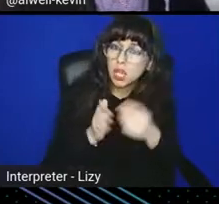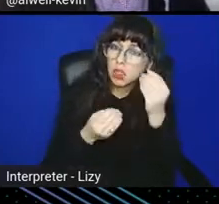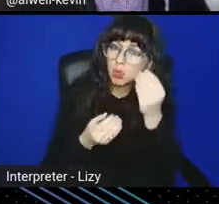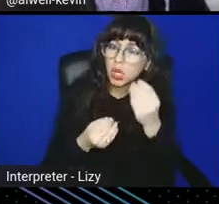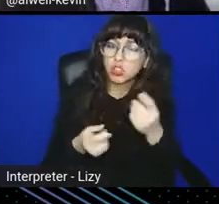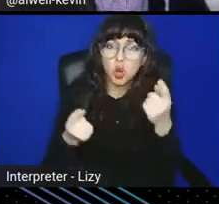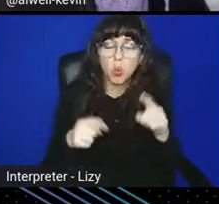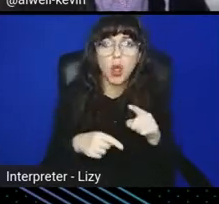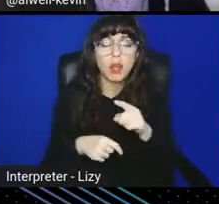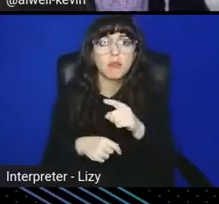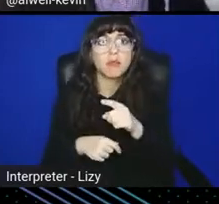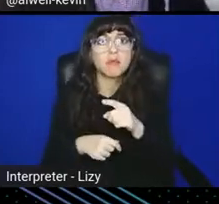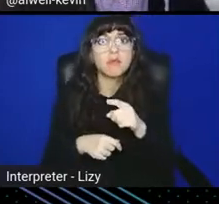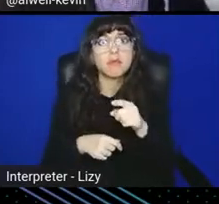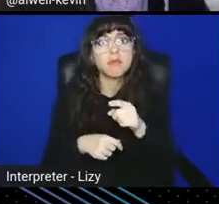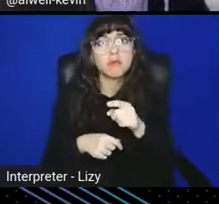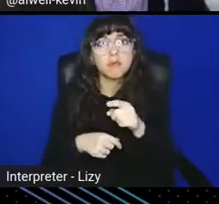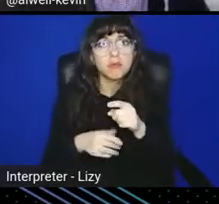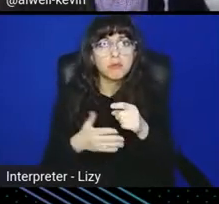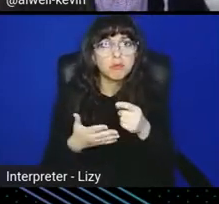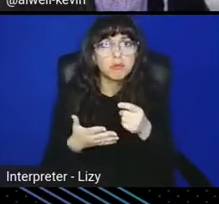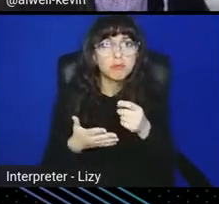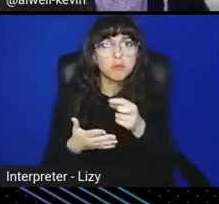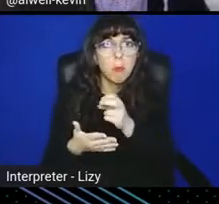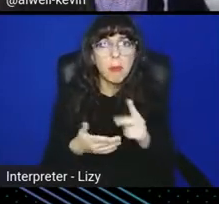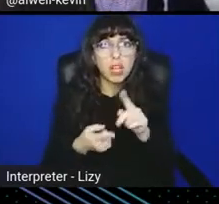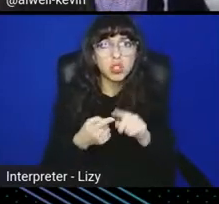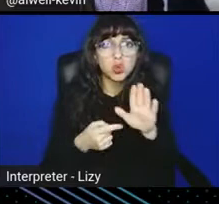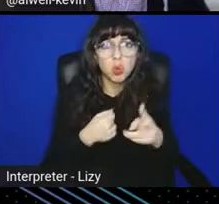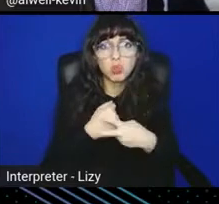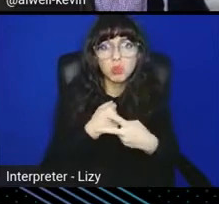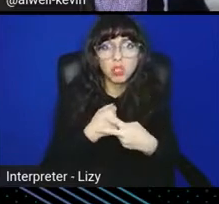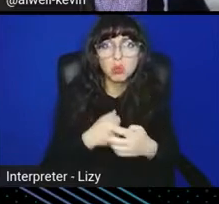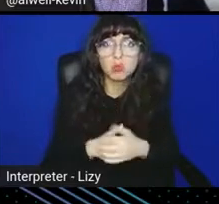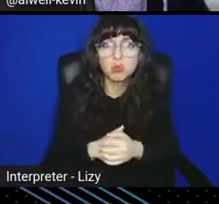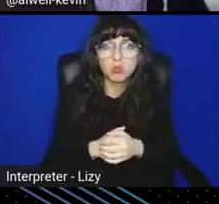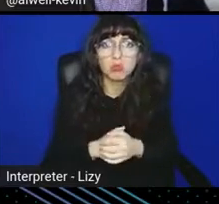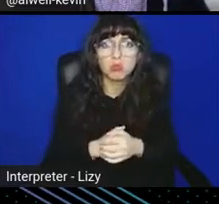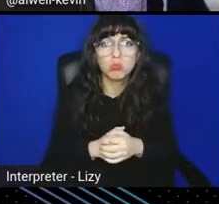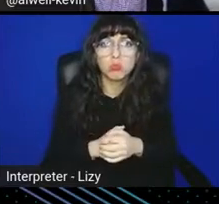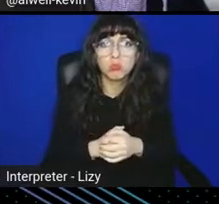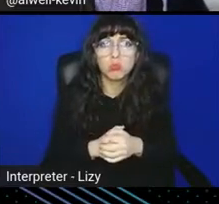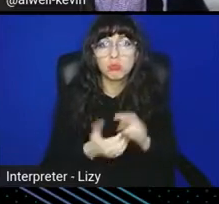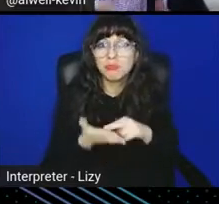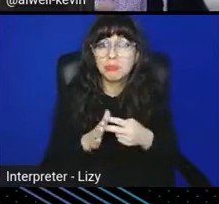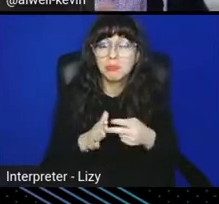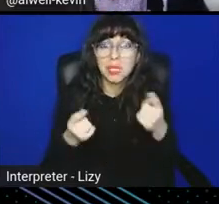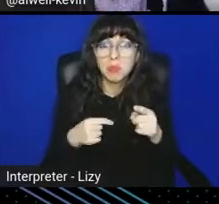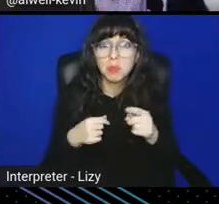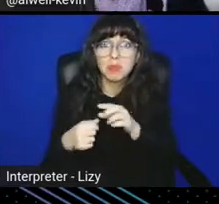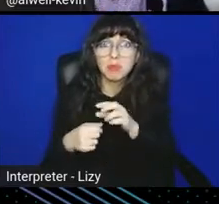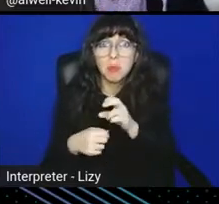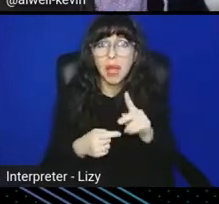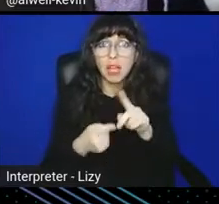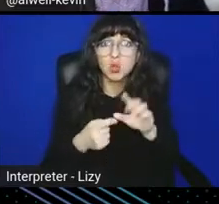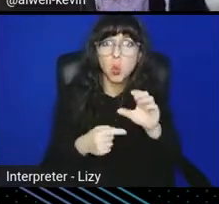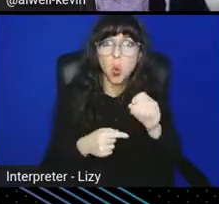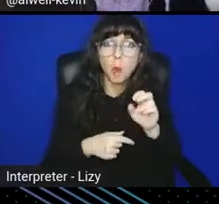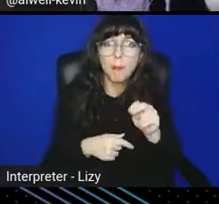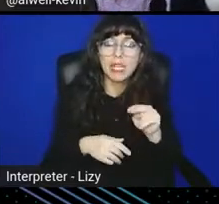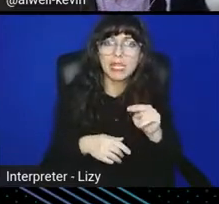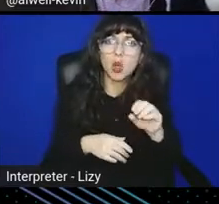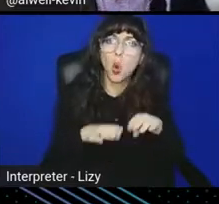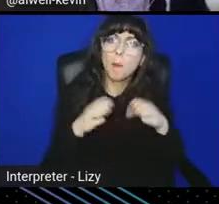when they make their way back into your repositories. And so that means when they make their way back into your open source repos. And